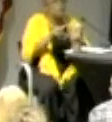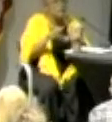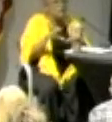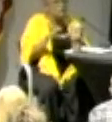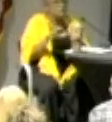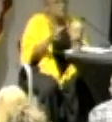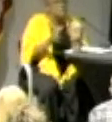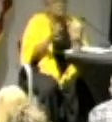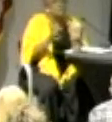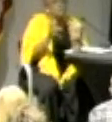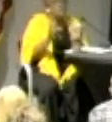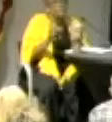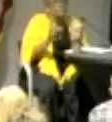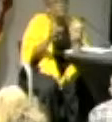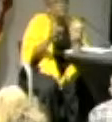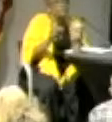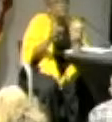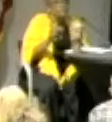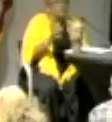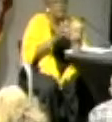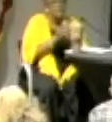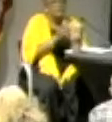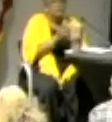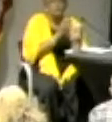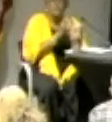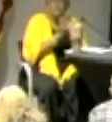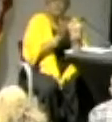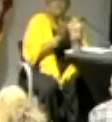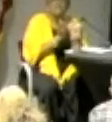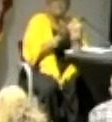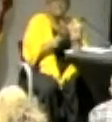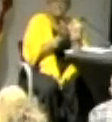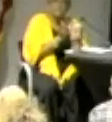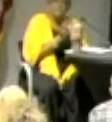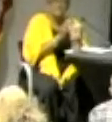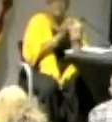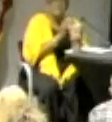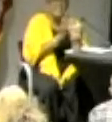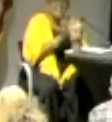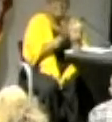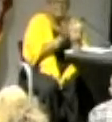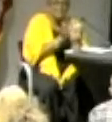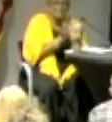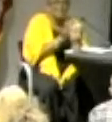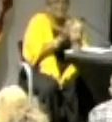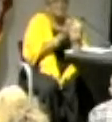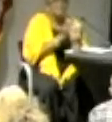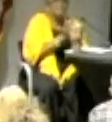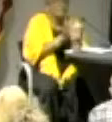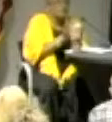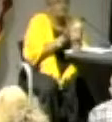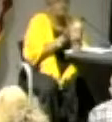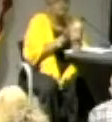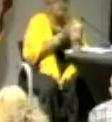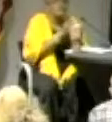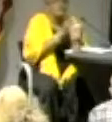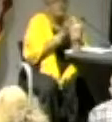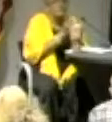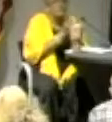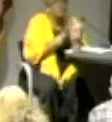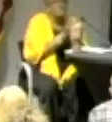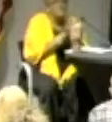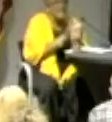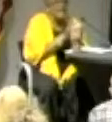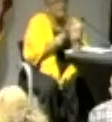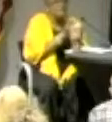the well of leadership within the local community. So we know that space very well. It's about access. It's about making sure